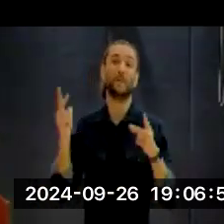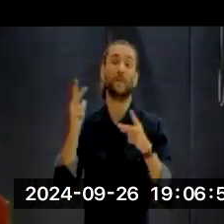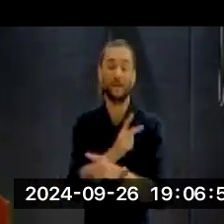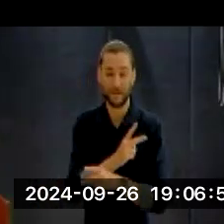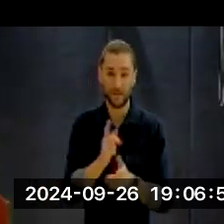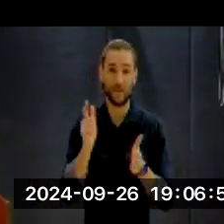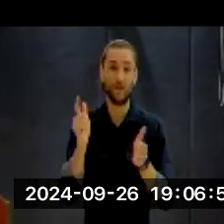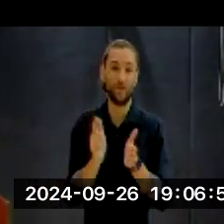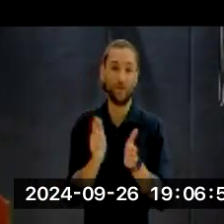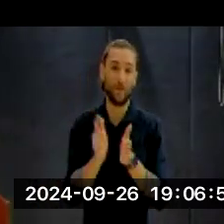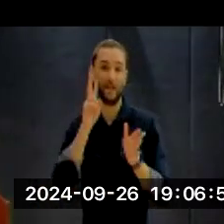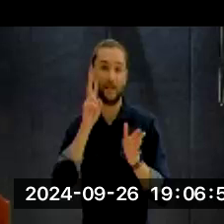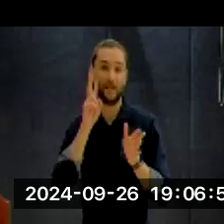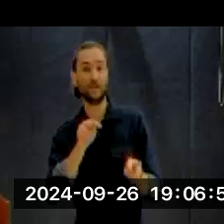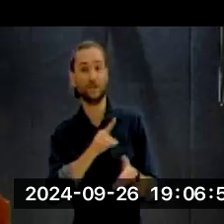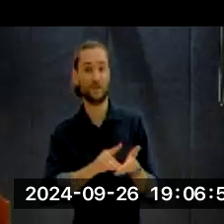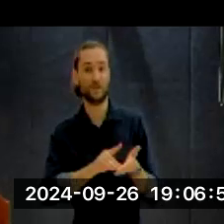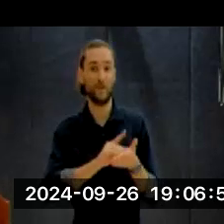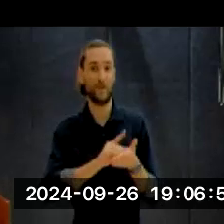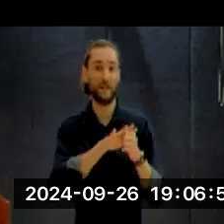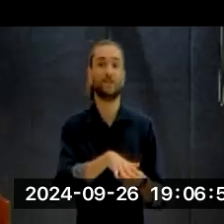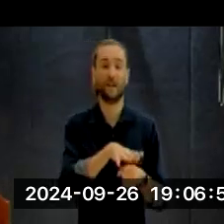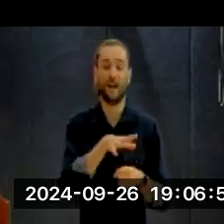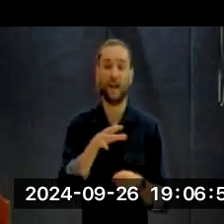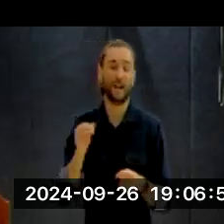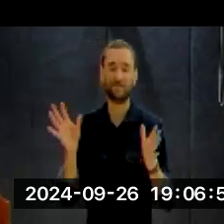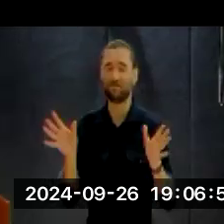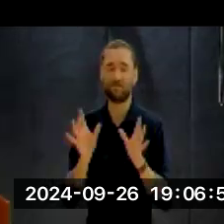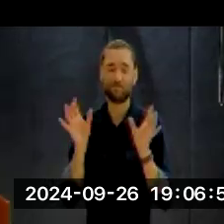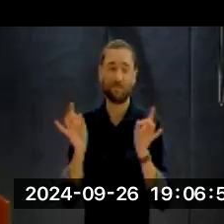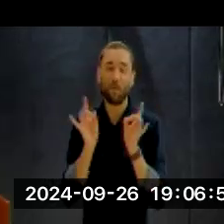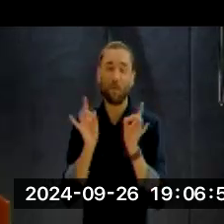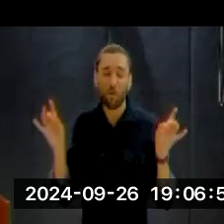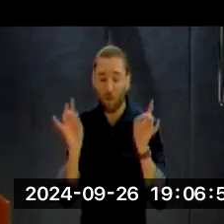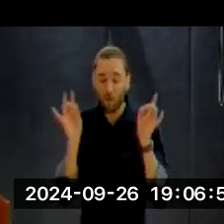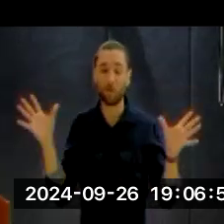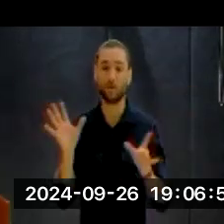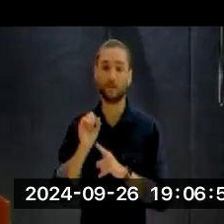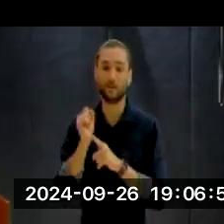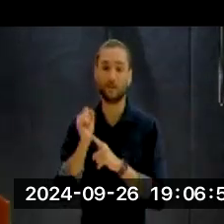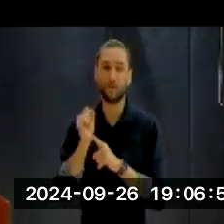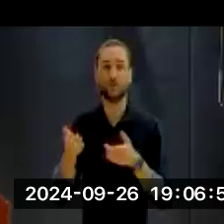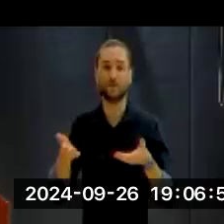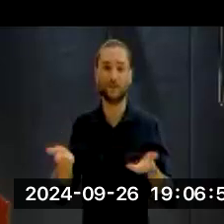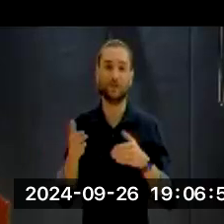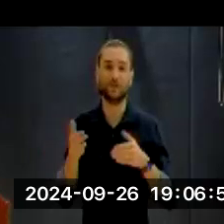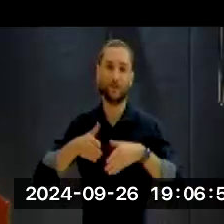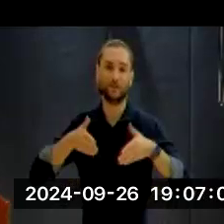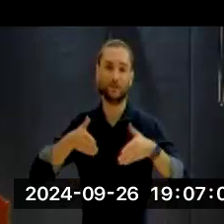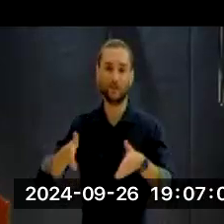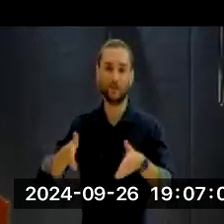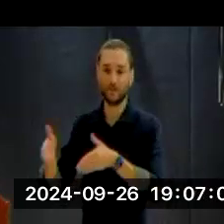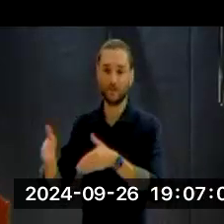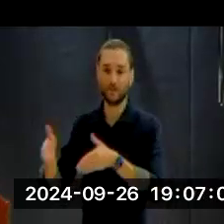and discrimination, and just horrible situations on our streets. I experienced